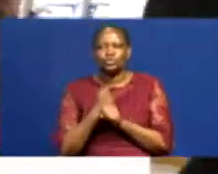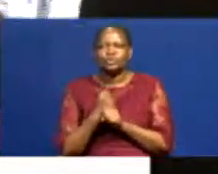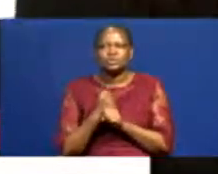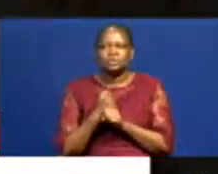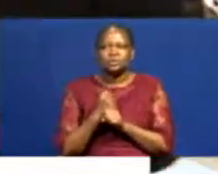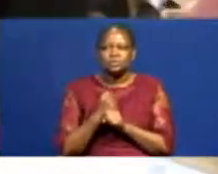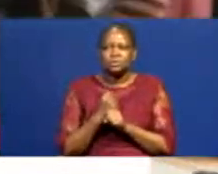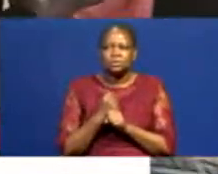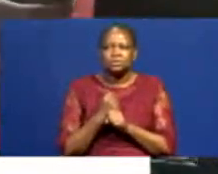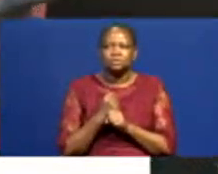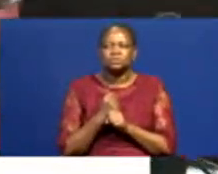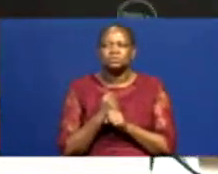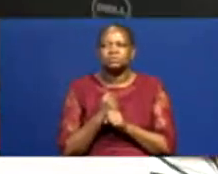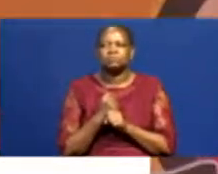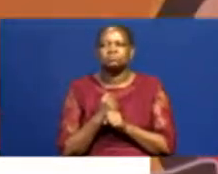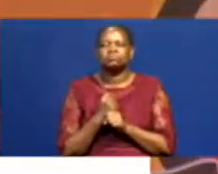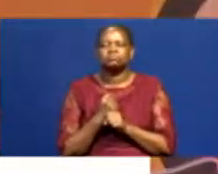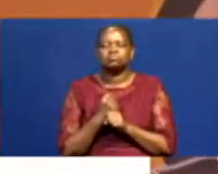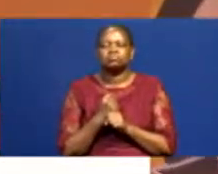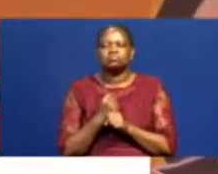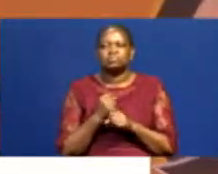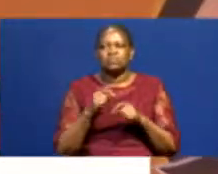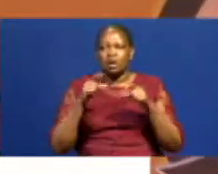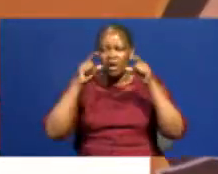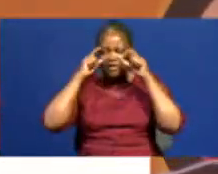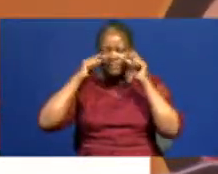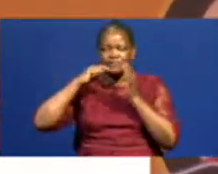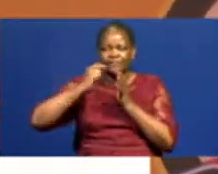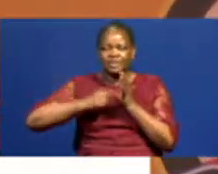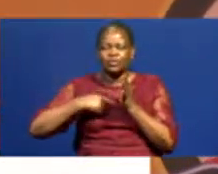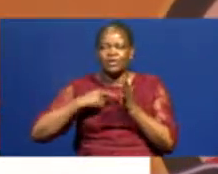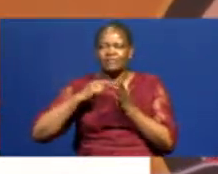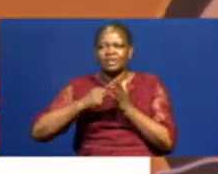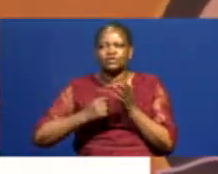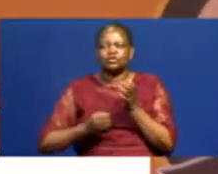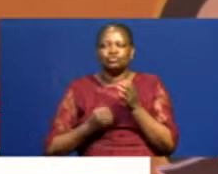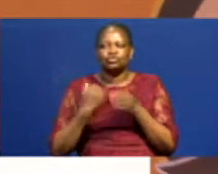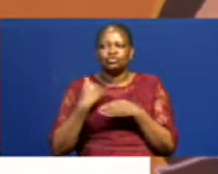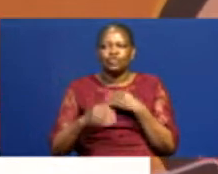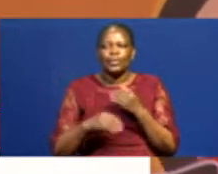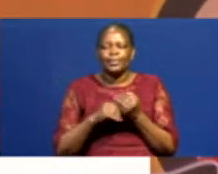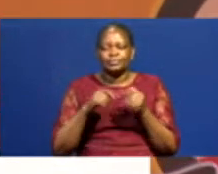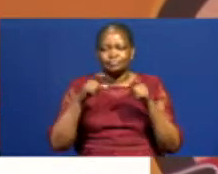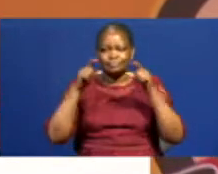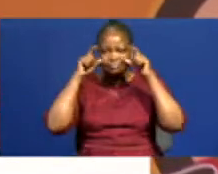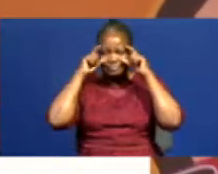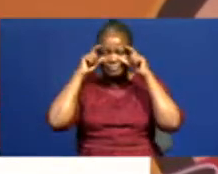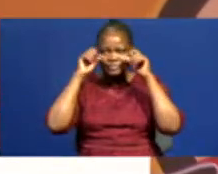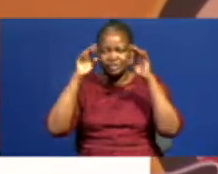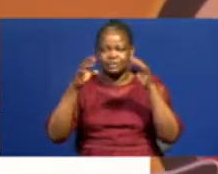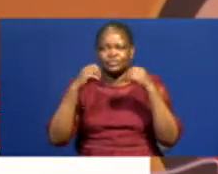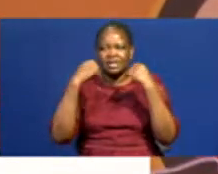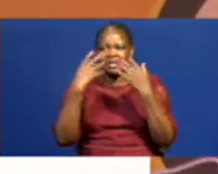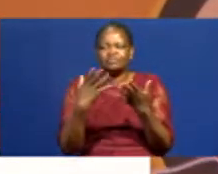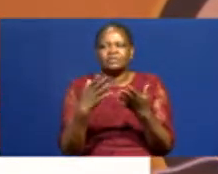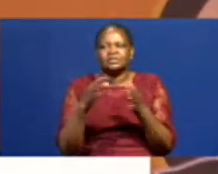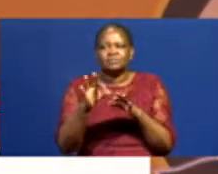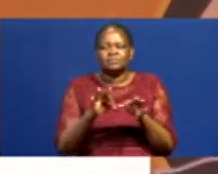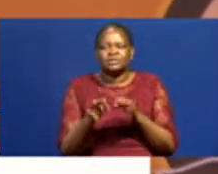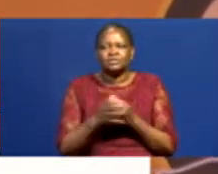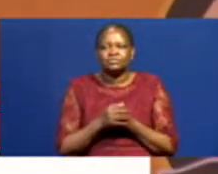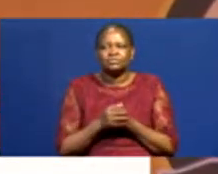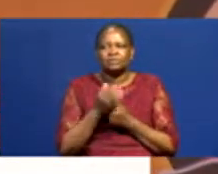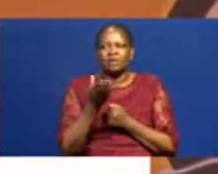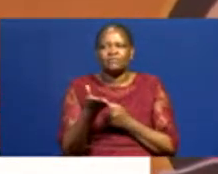theaters and spectacle factory. Tuko na factory hapa ya kuunda miwani. Ukipatiwa prescription yako hapa ya